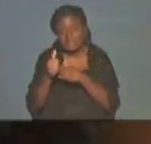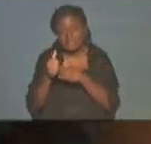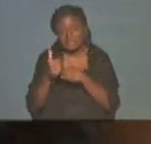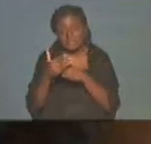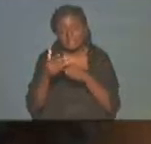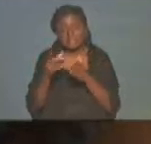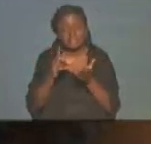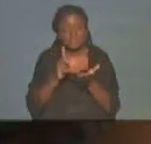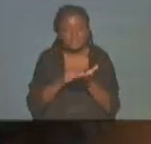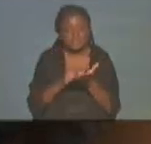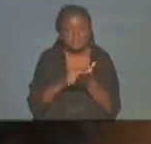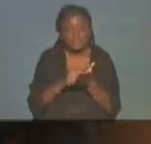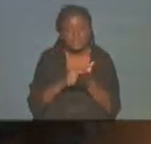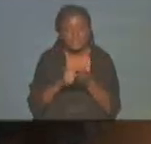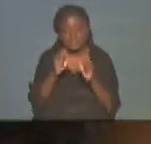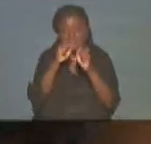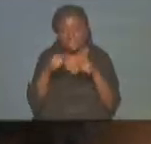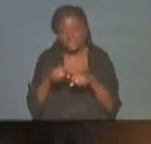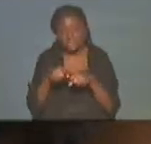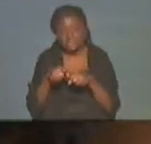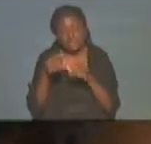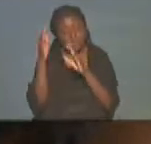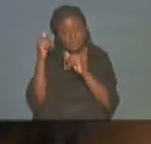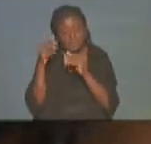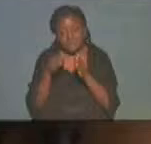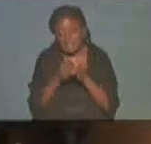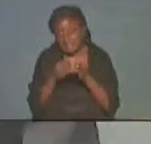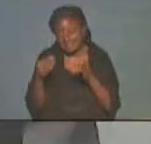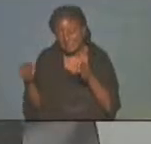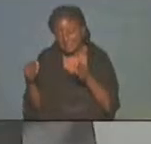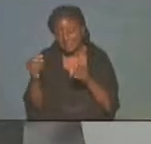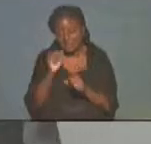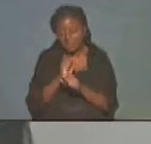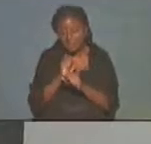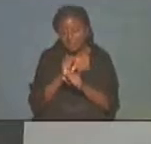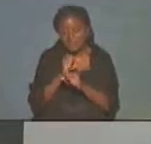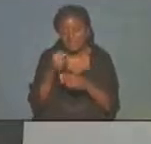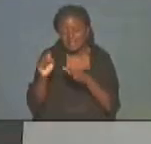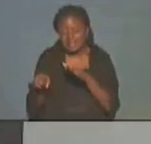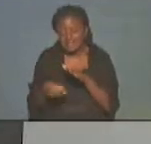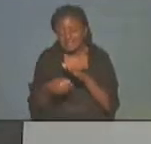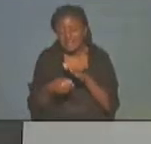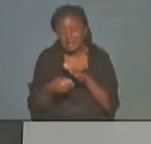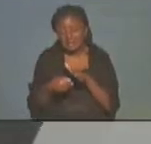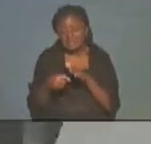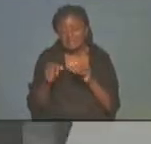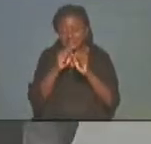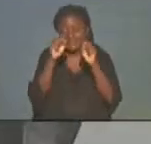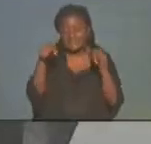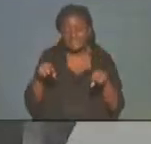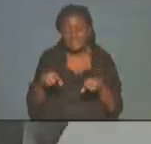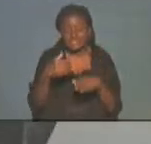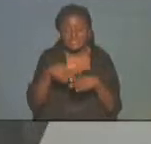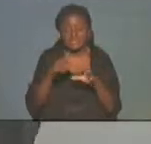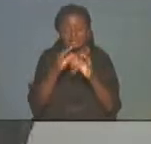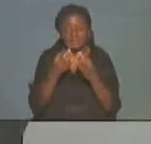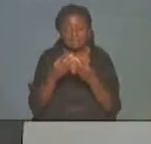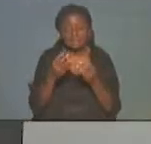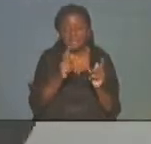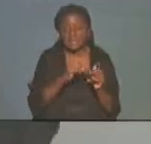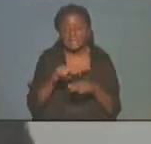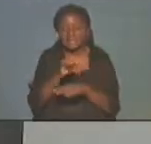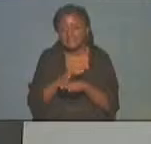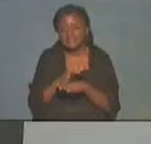by operating substations in other Family Islands. We plan to extend the small station